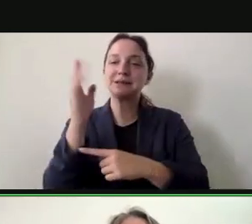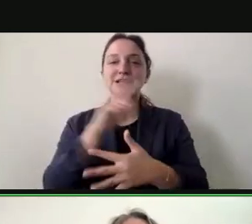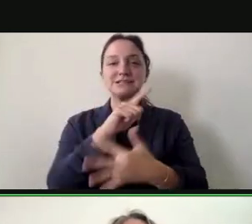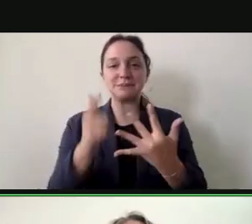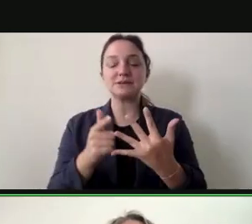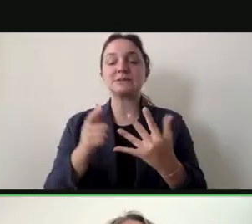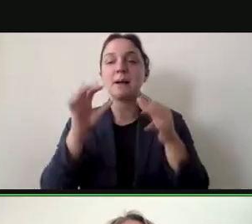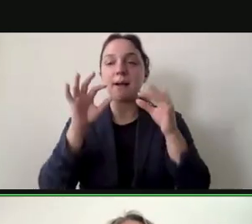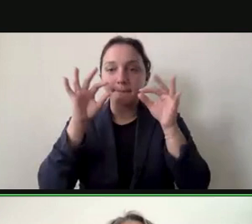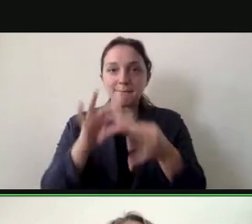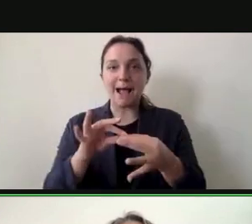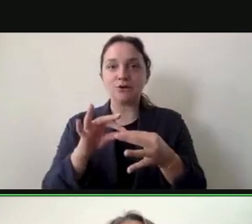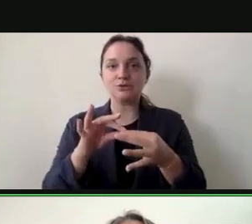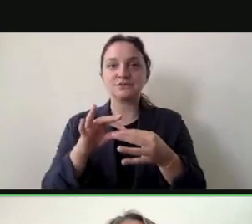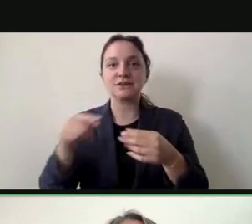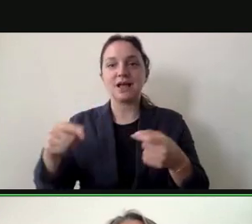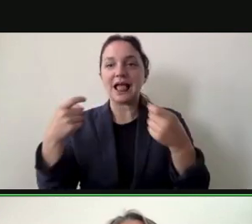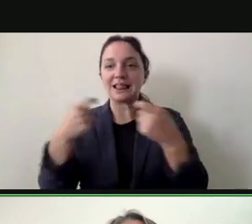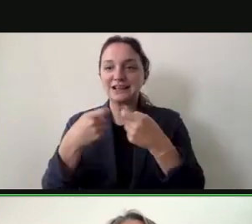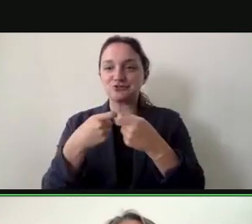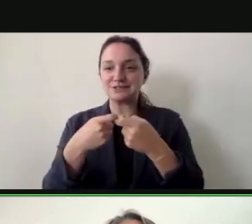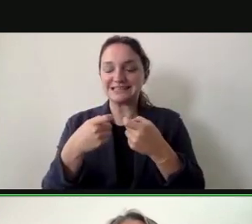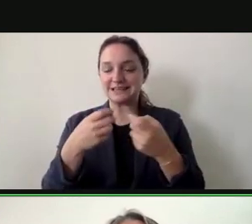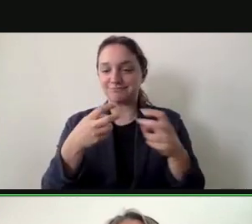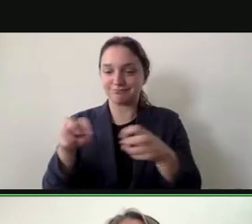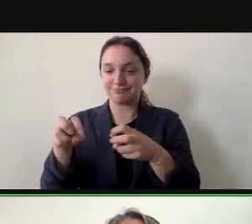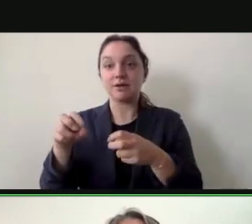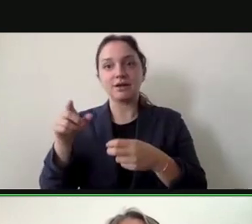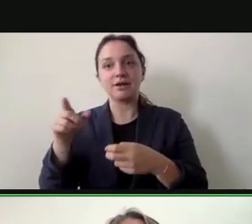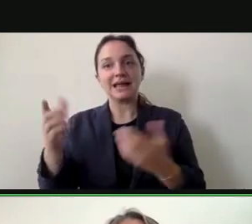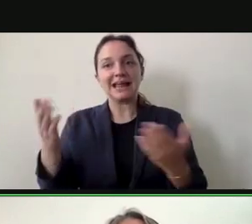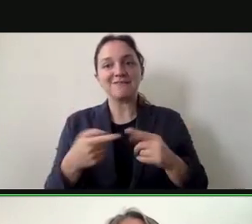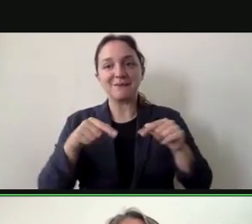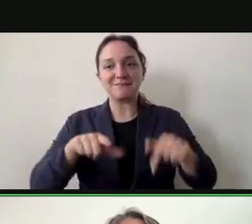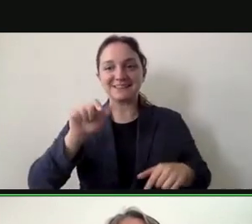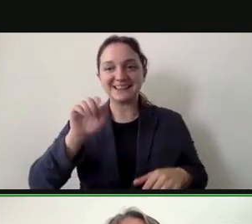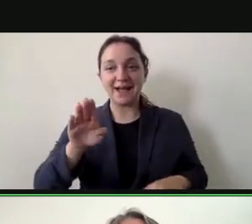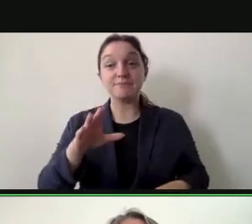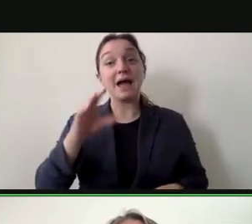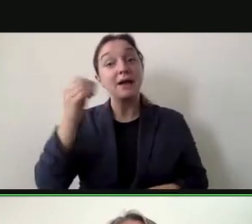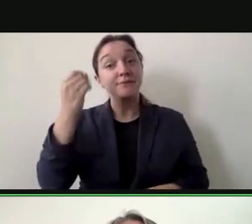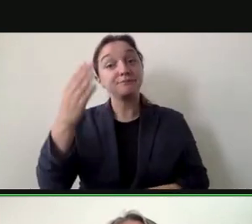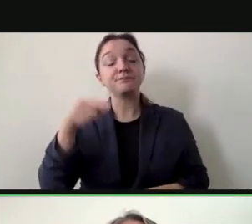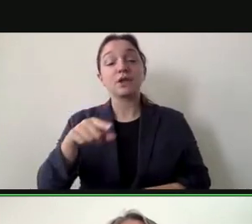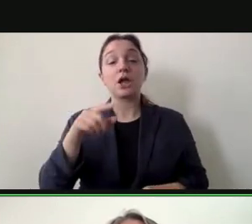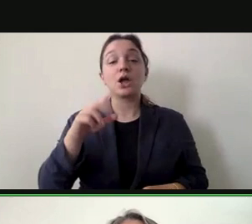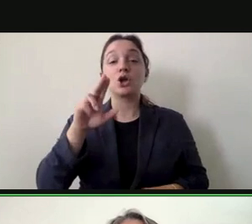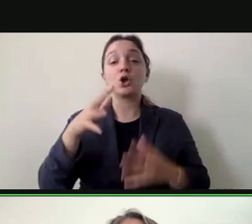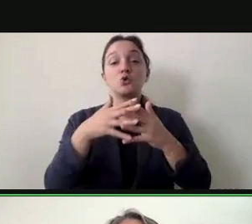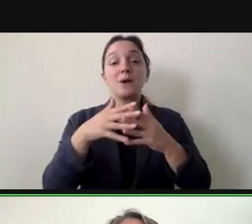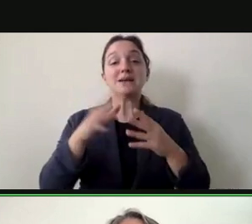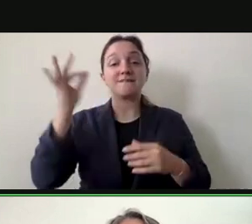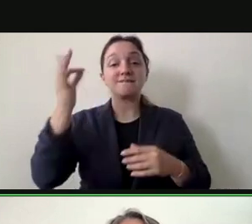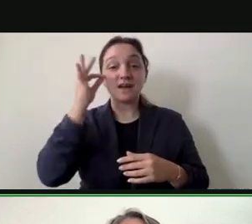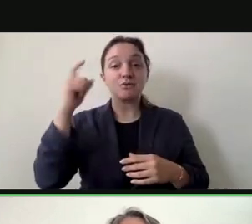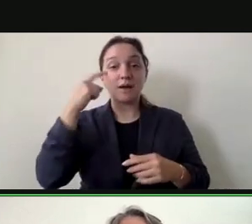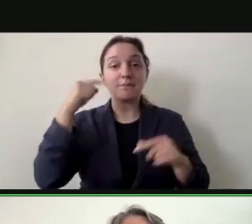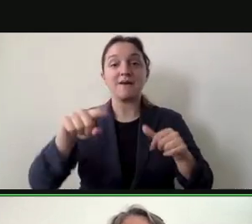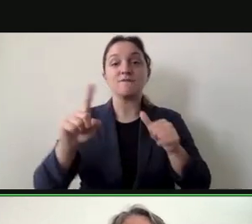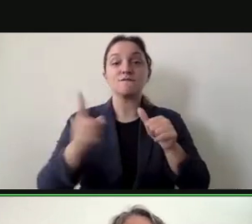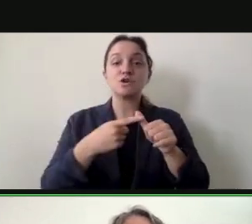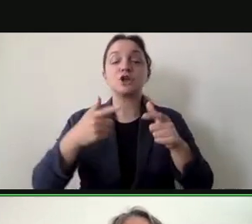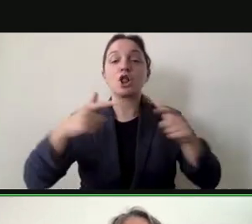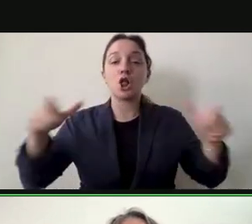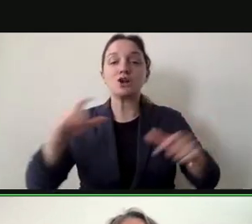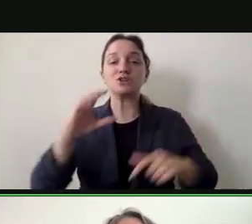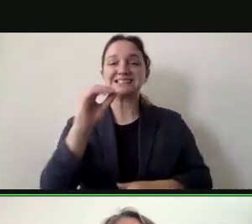electrification from within the Department of Energy's, and for that matter, the US federal government's very first large zero energy office